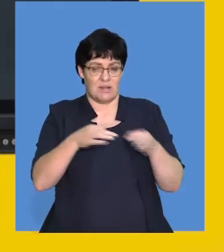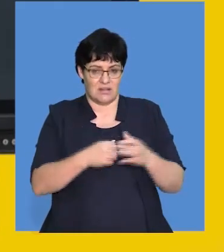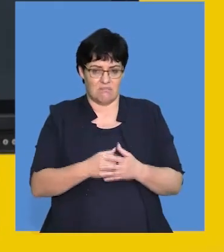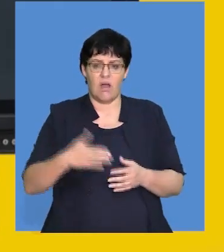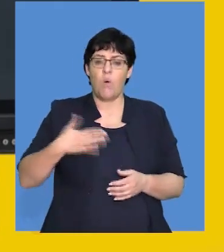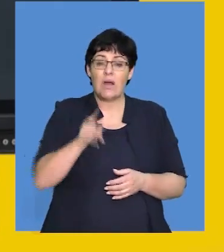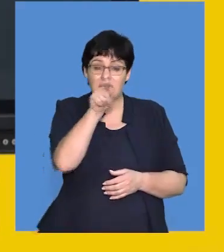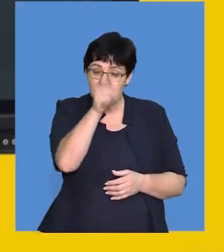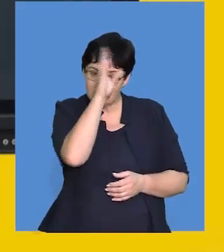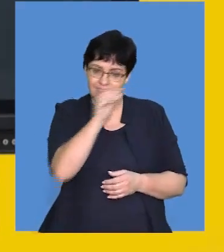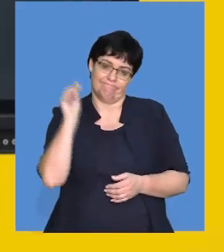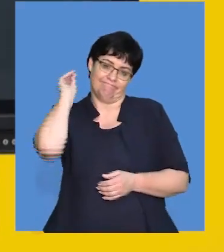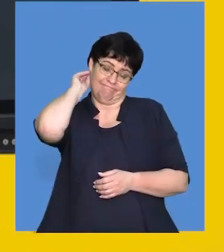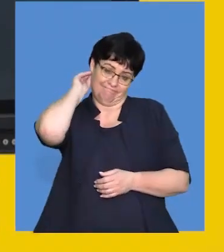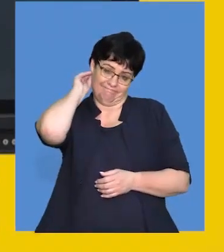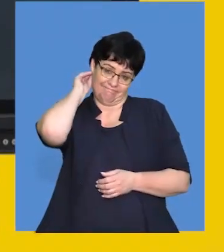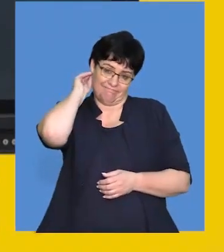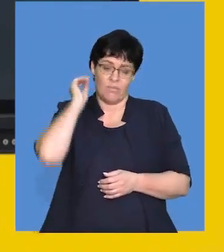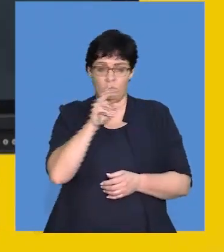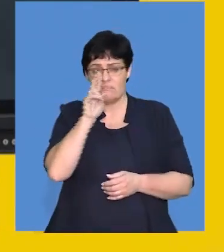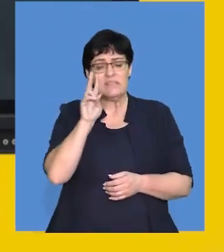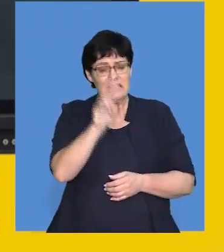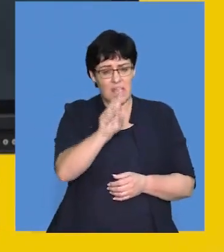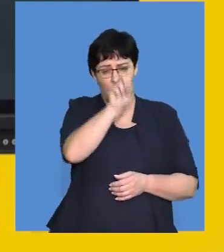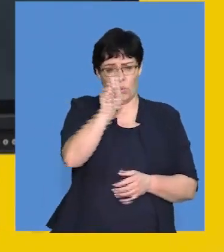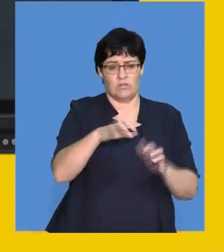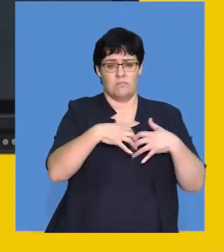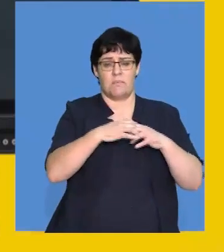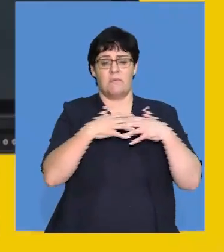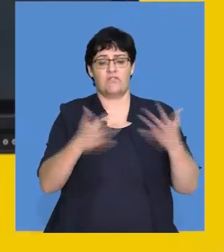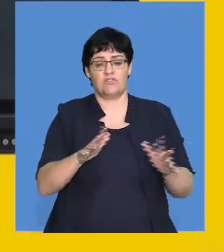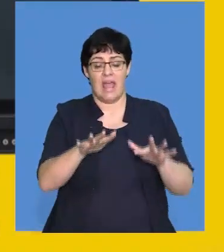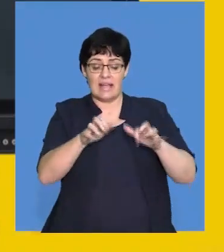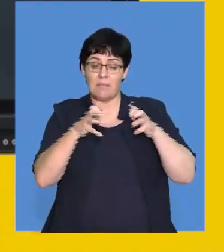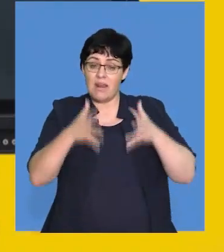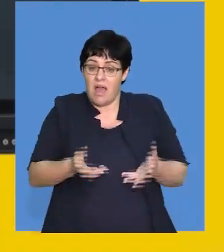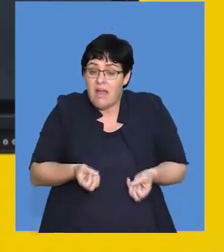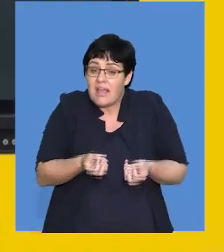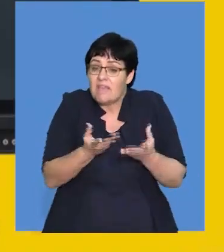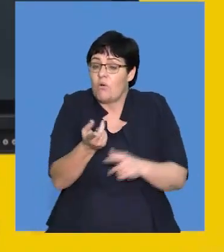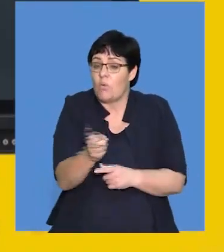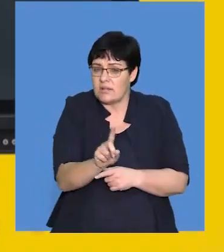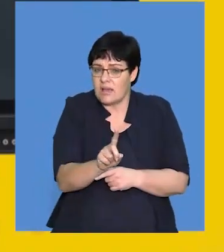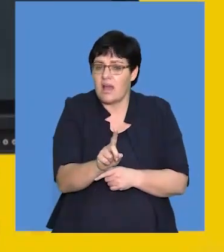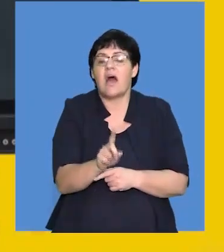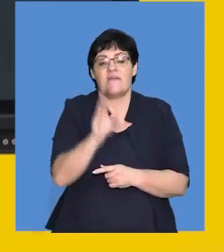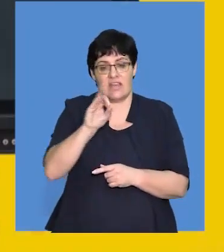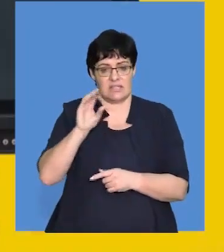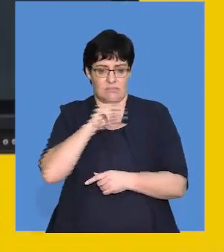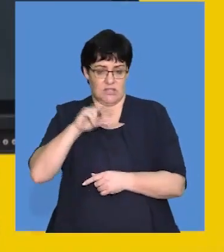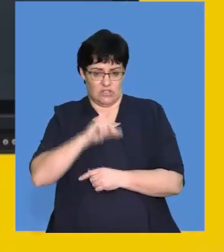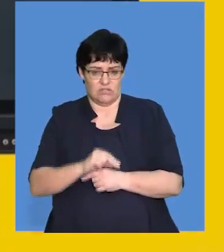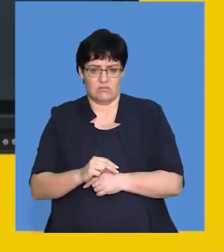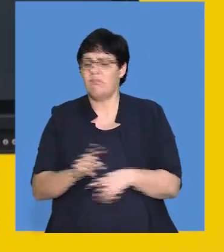you, already we have seen a question where an examiner will give you the figure of speech, like they did